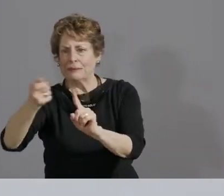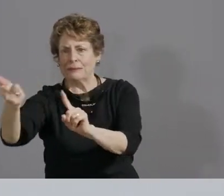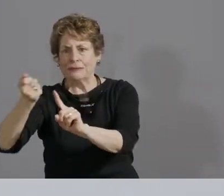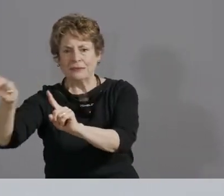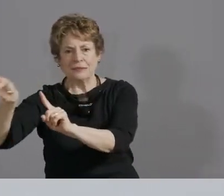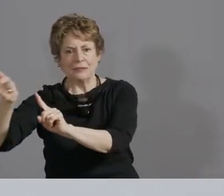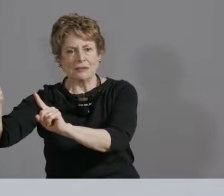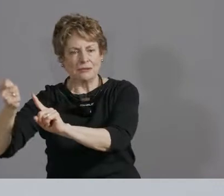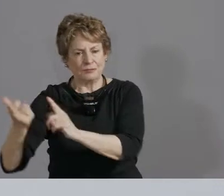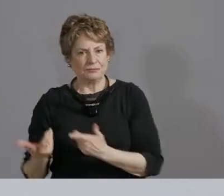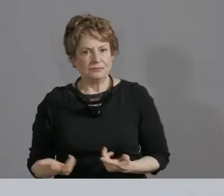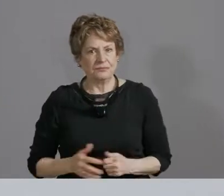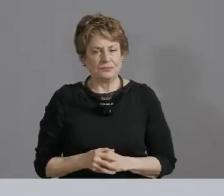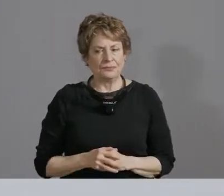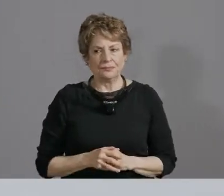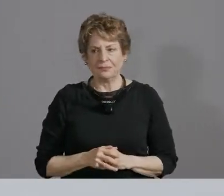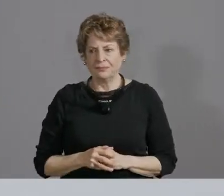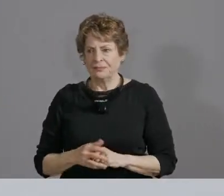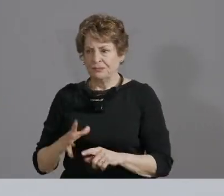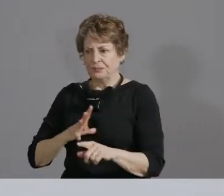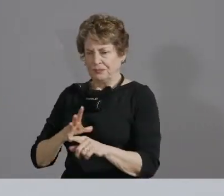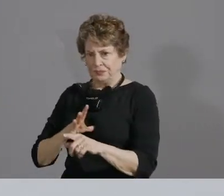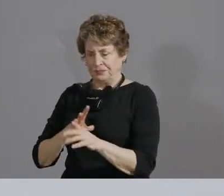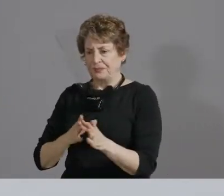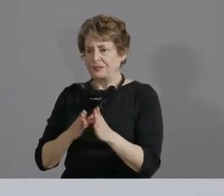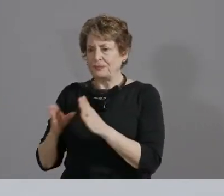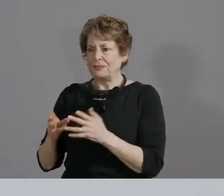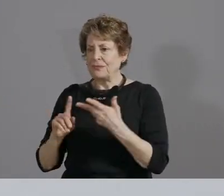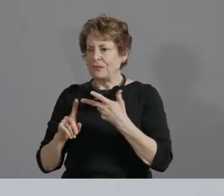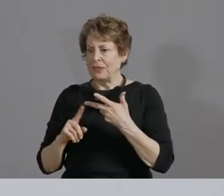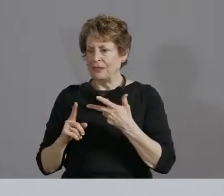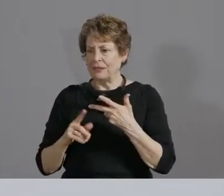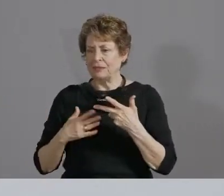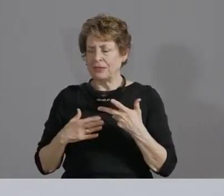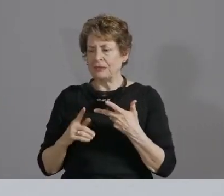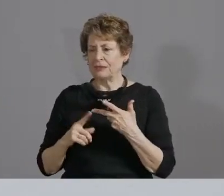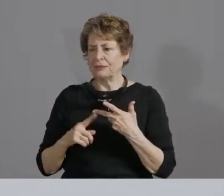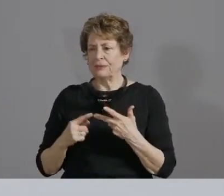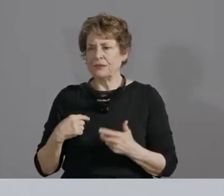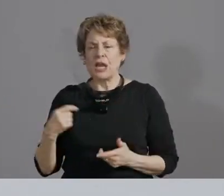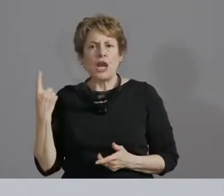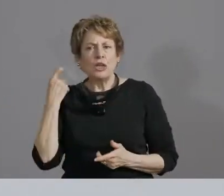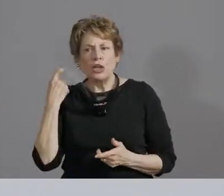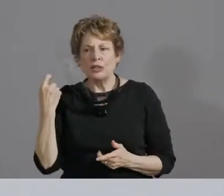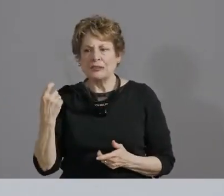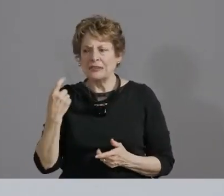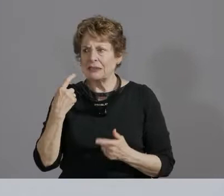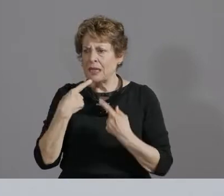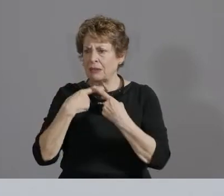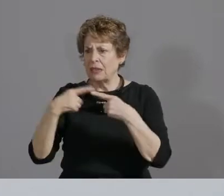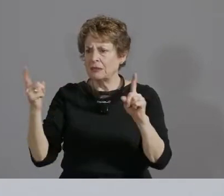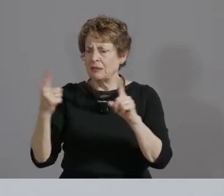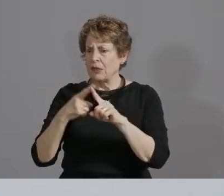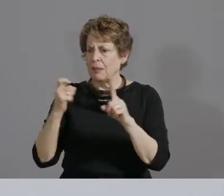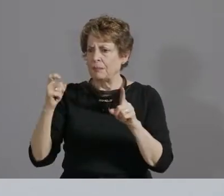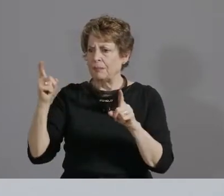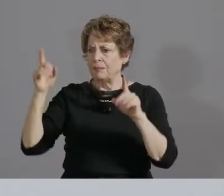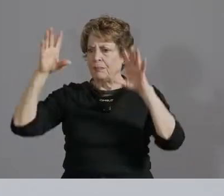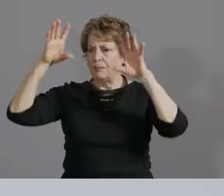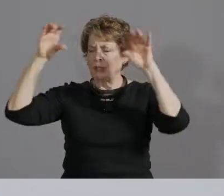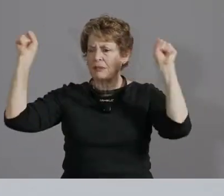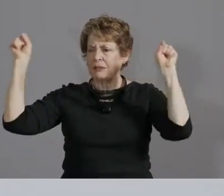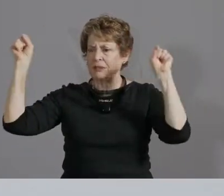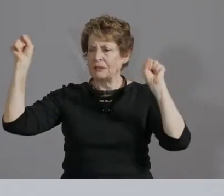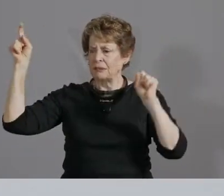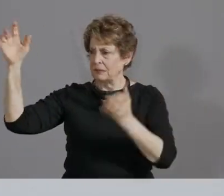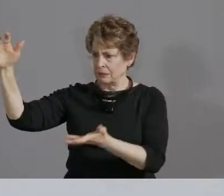What are we hearing from the administration about supply? We know that we've heard some recent announcements. And how much will the opening up the retail